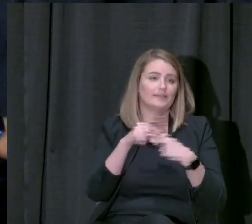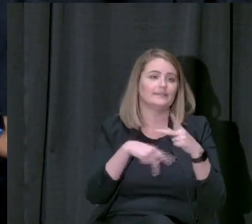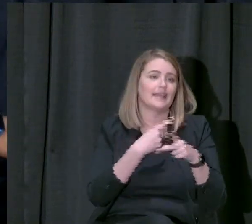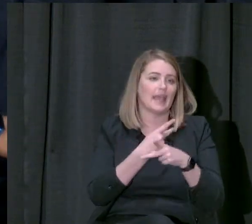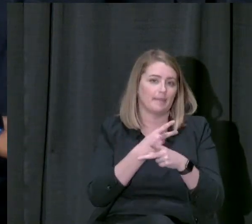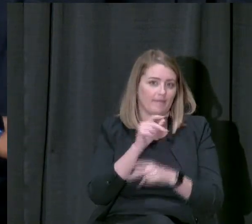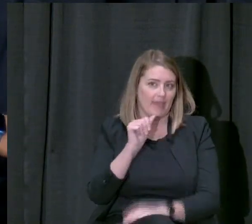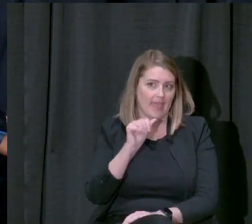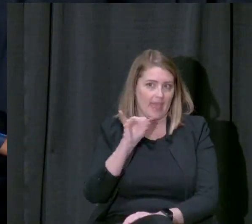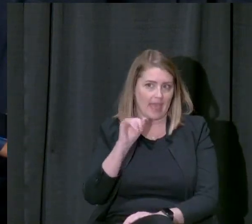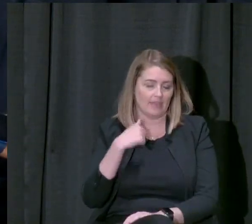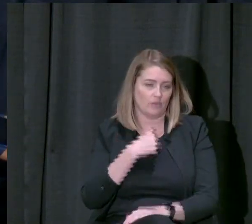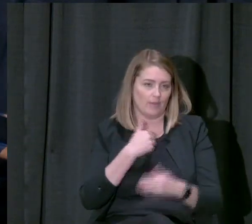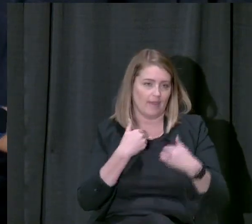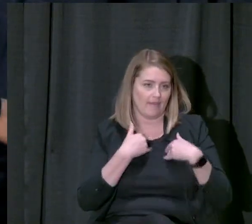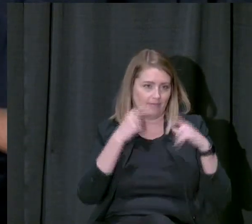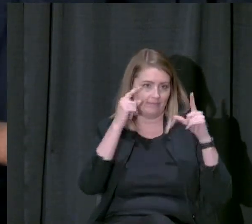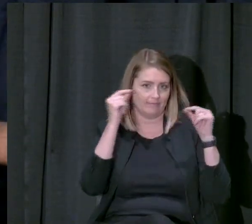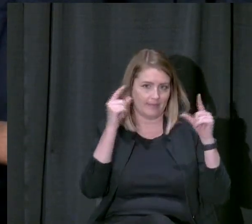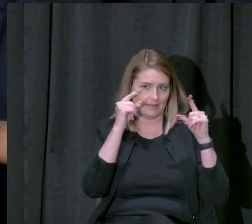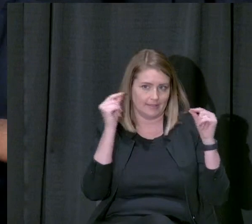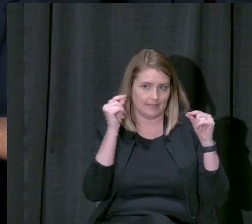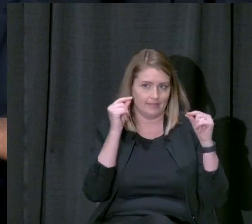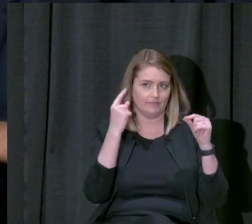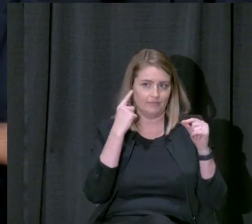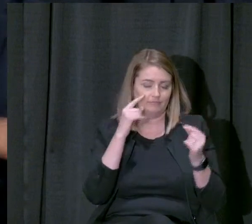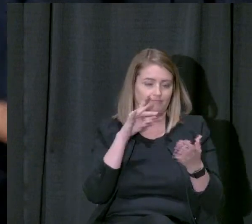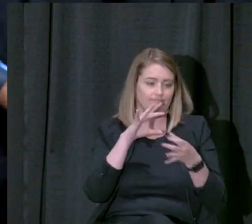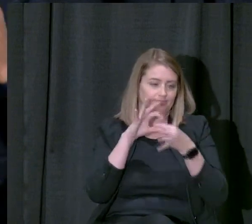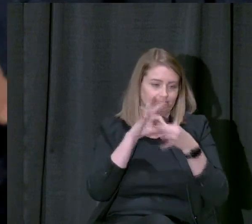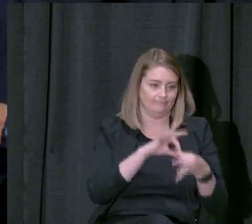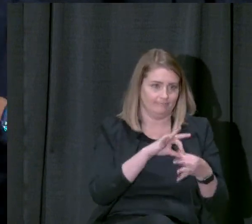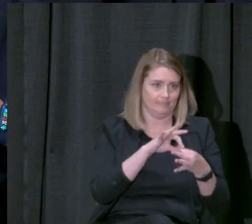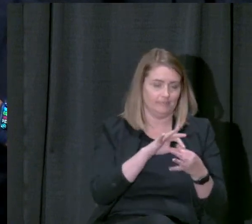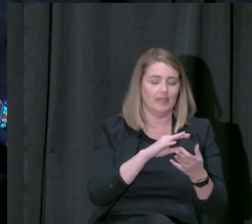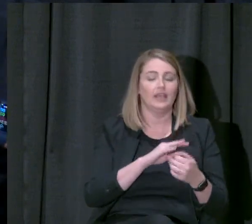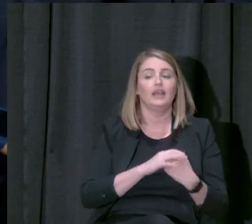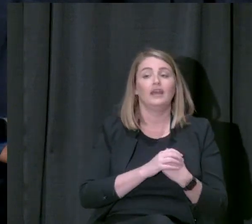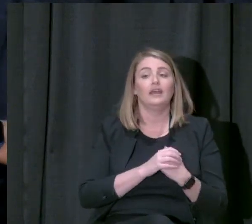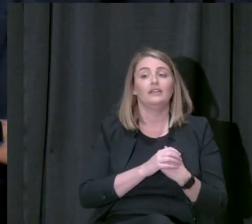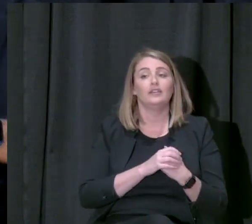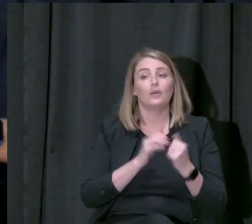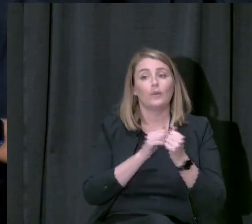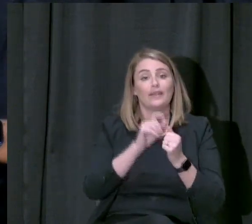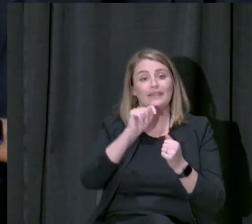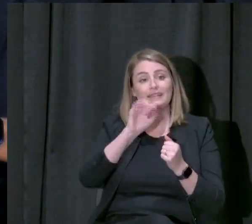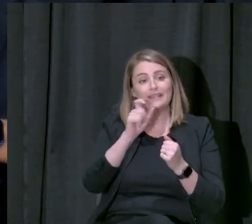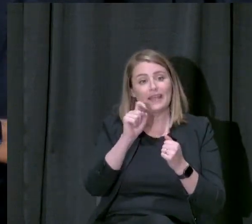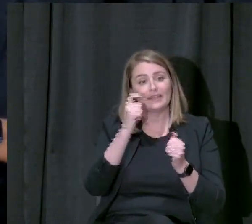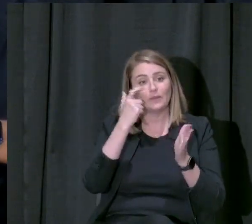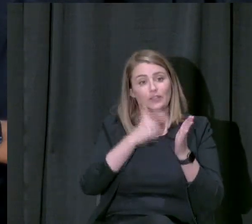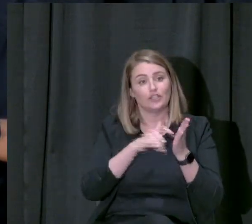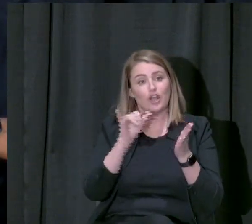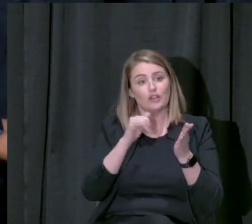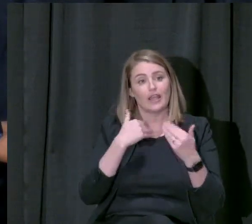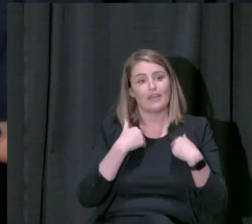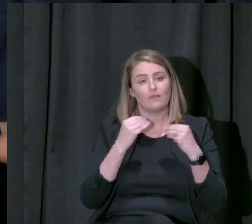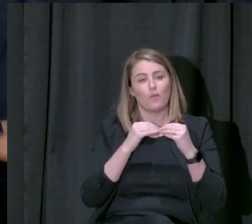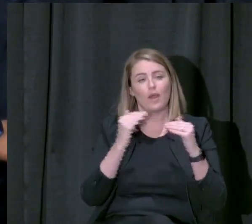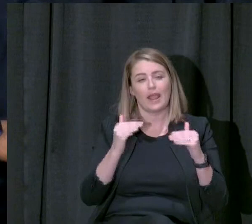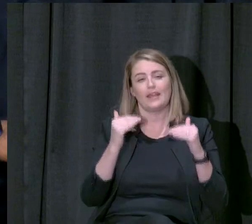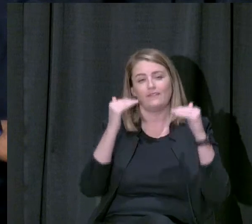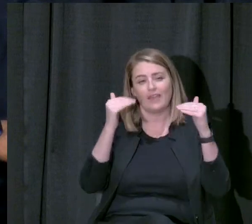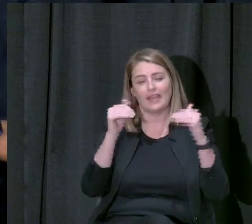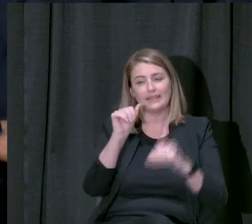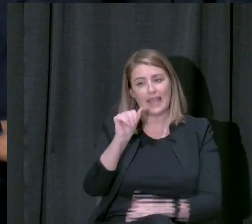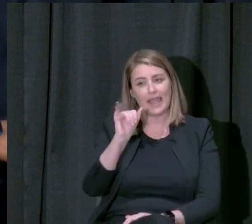we have on the glasses that runs entirely on device. Now, within text recognition, we also have a little bit more advanced AI,